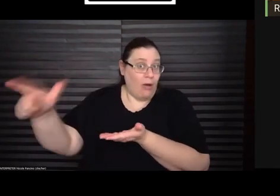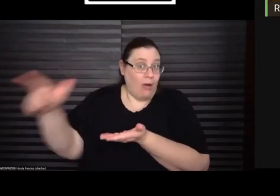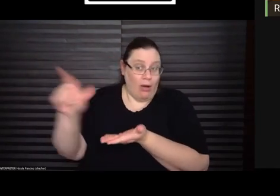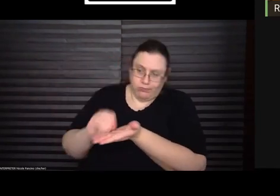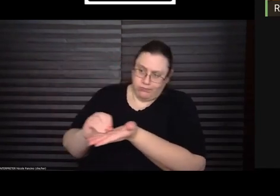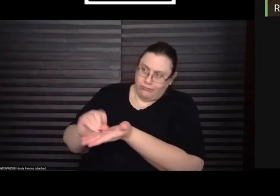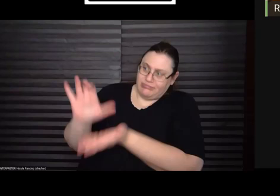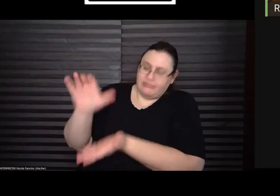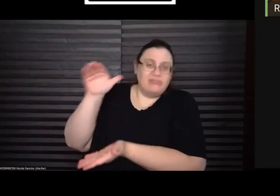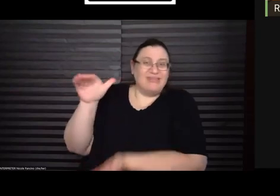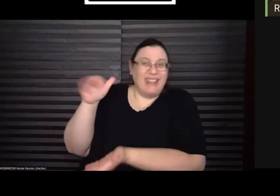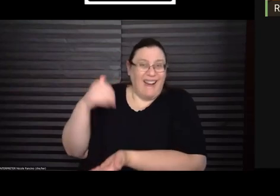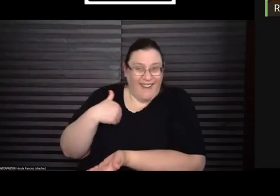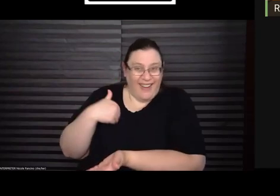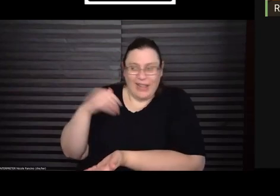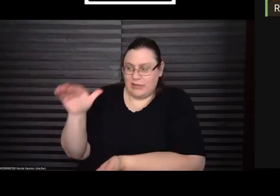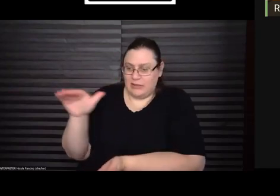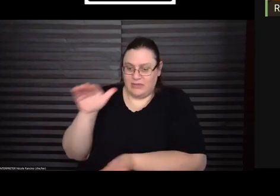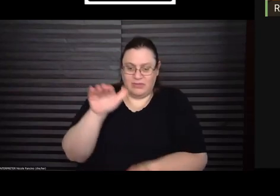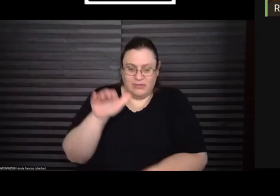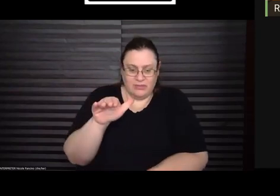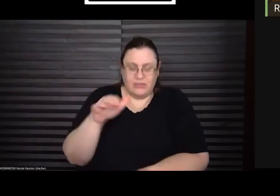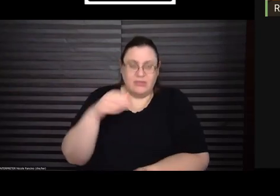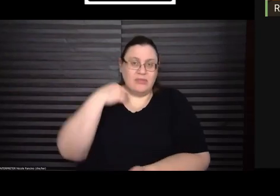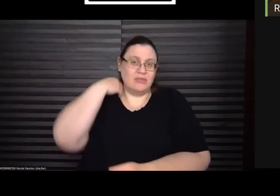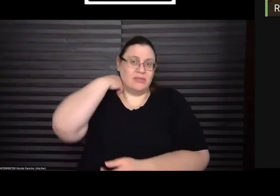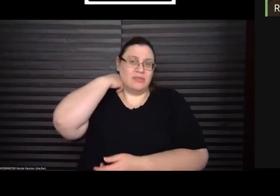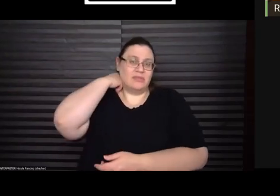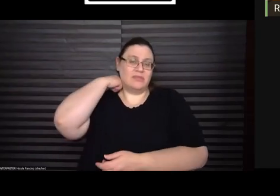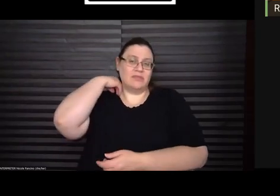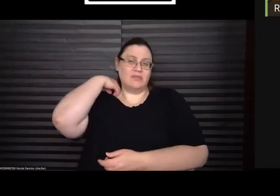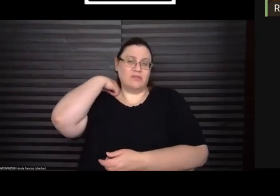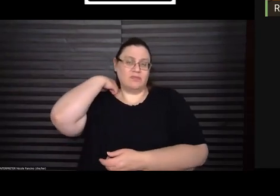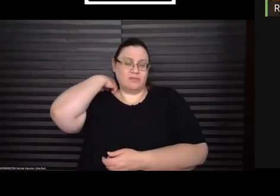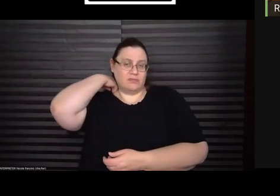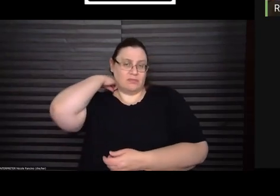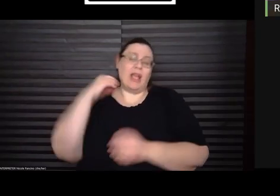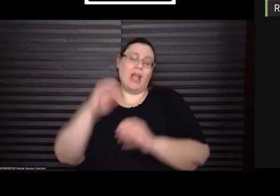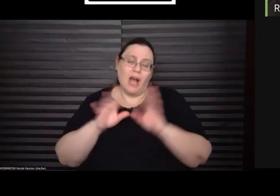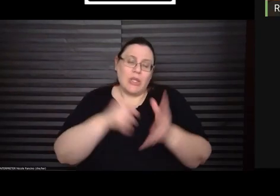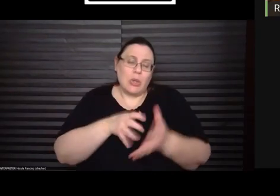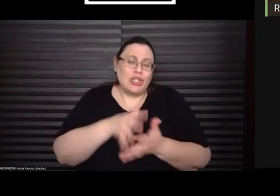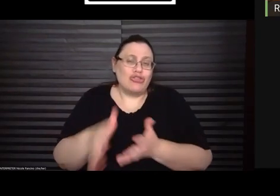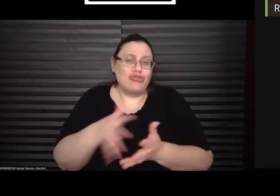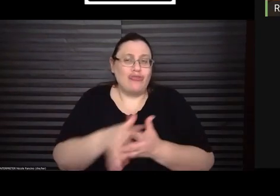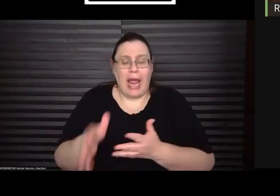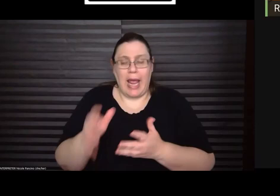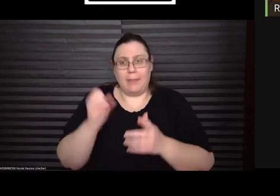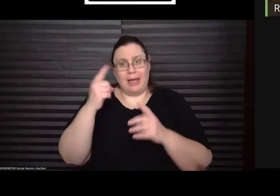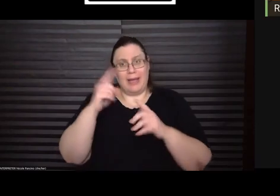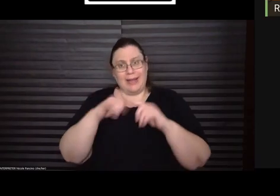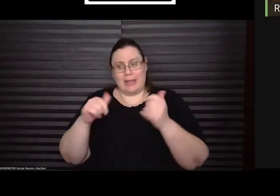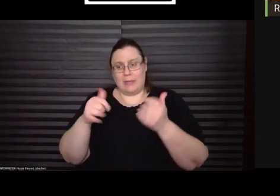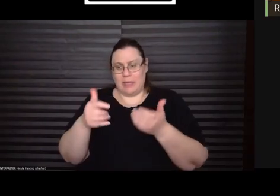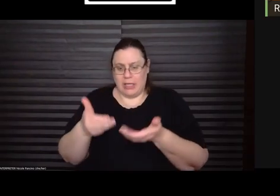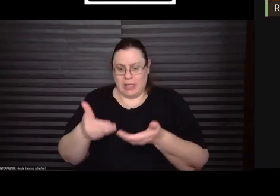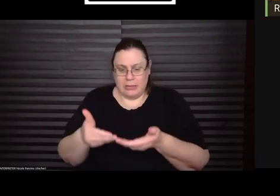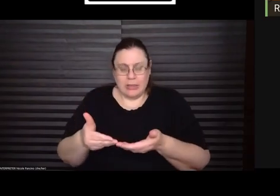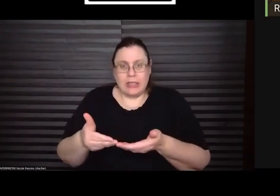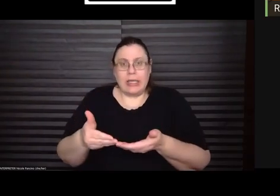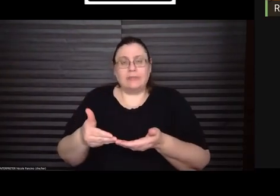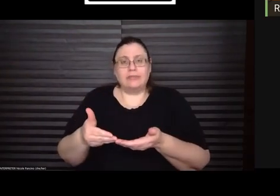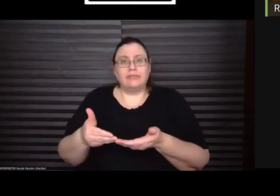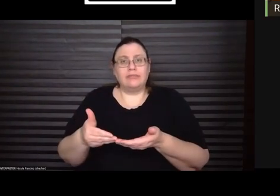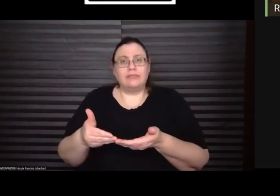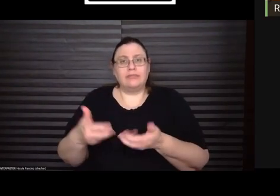his life, I had, right? And so, you know, I mean, obviously that could be shredded, but it was still just, you know,